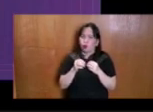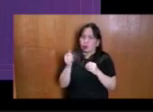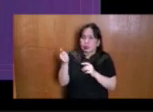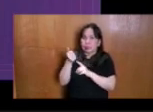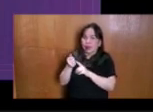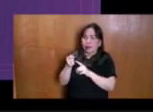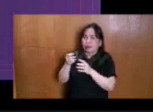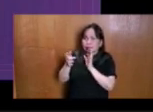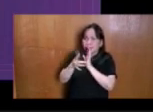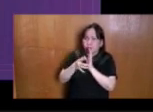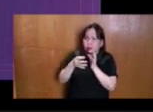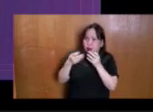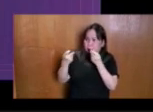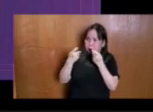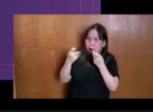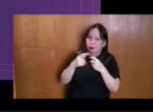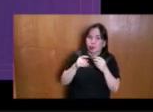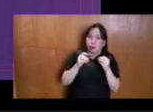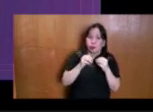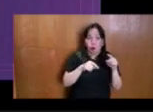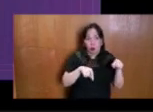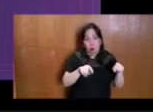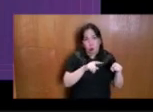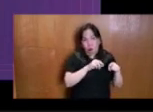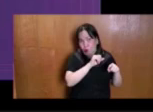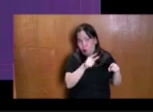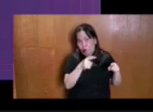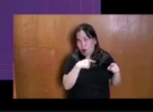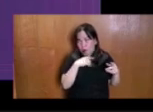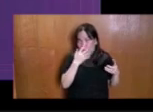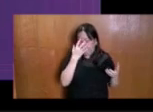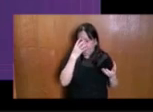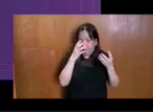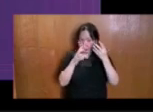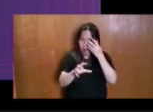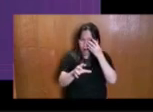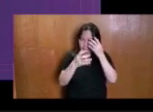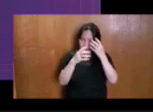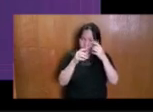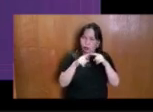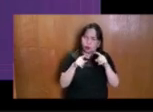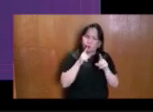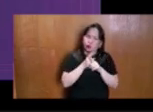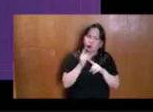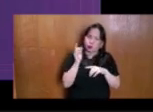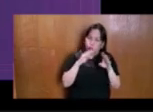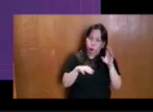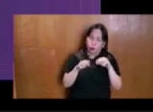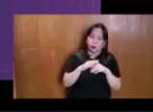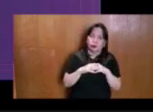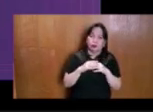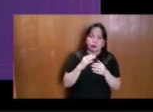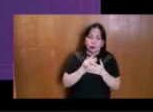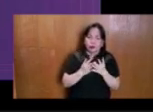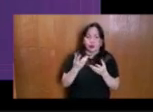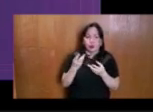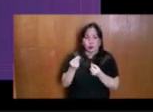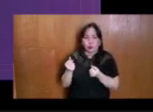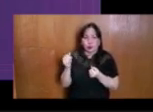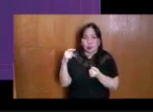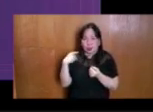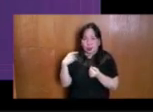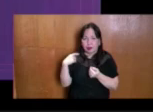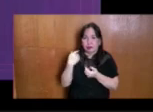to expect that from everybody? So it's a serious problem. There are some solutions, there